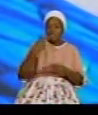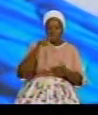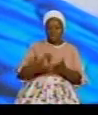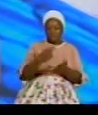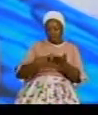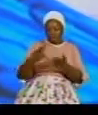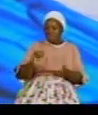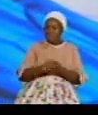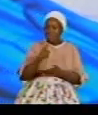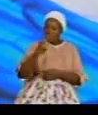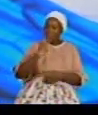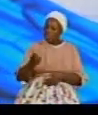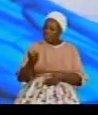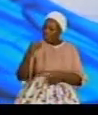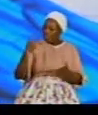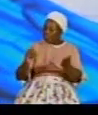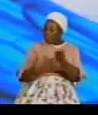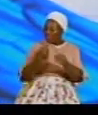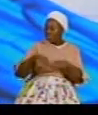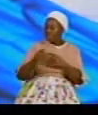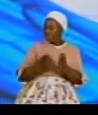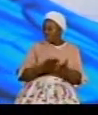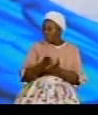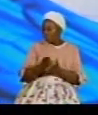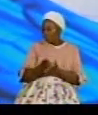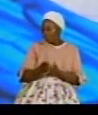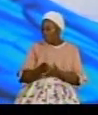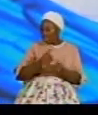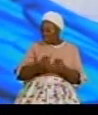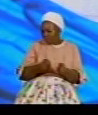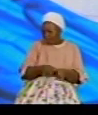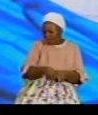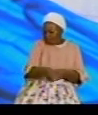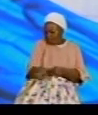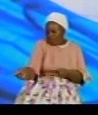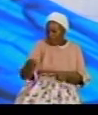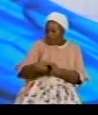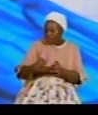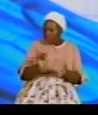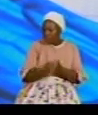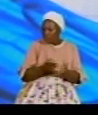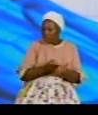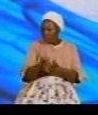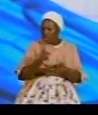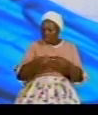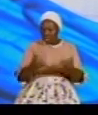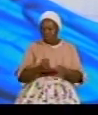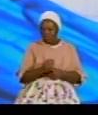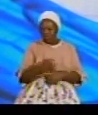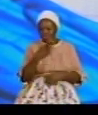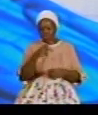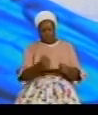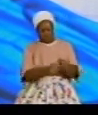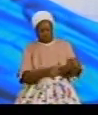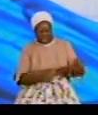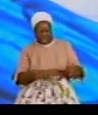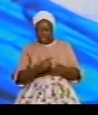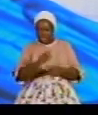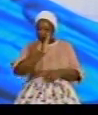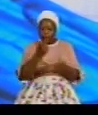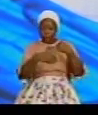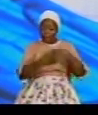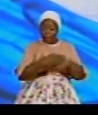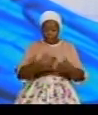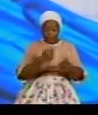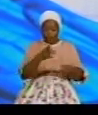you were once in the truth, you deviated from the truth, and you backslid, and you didn't come back before